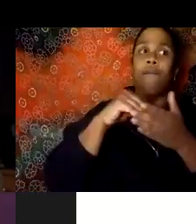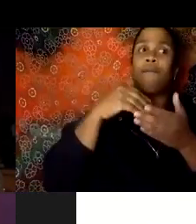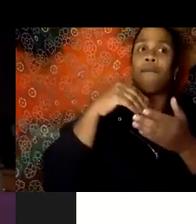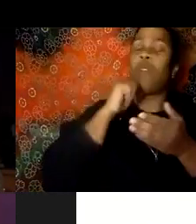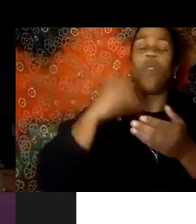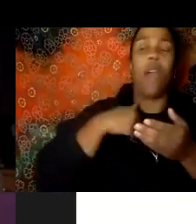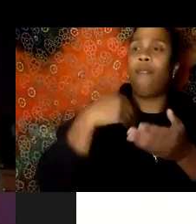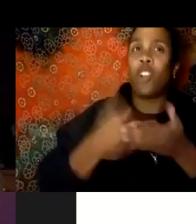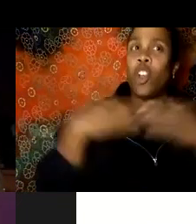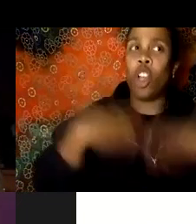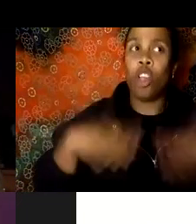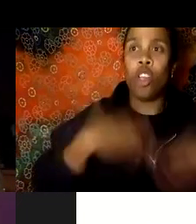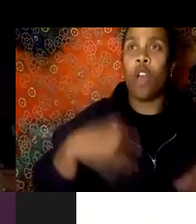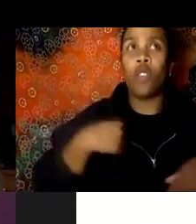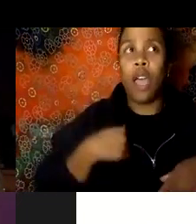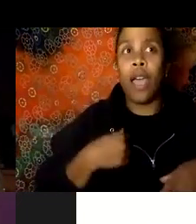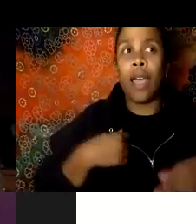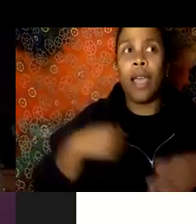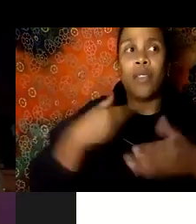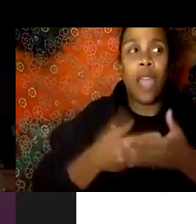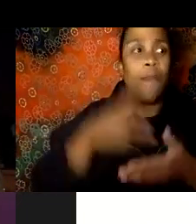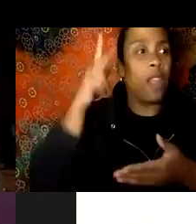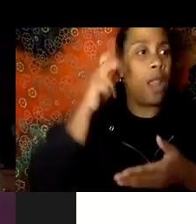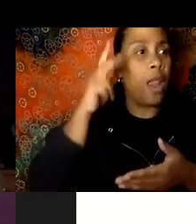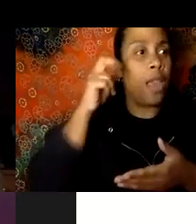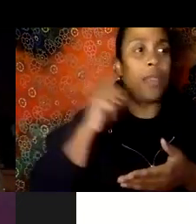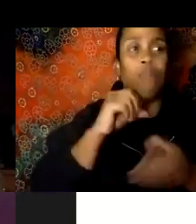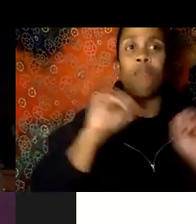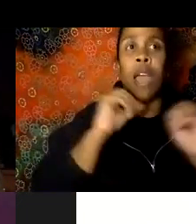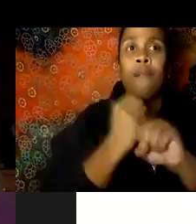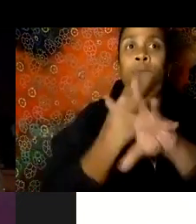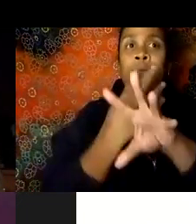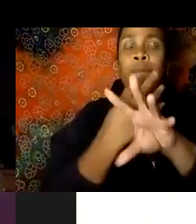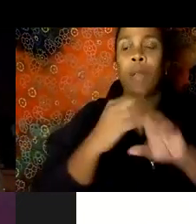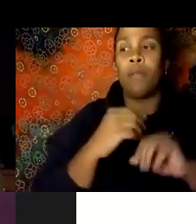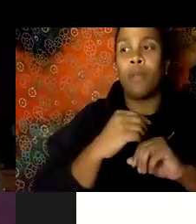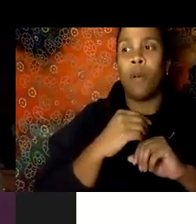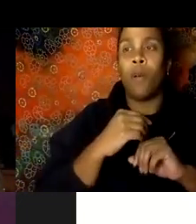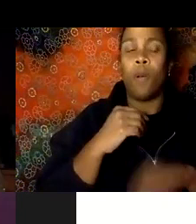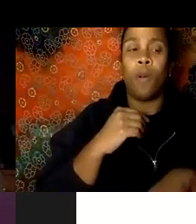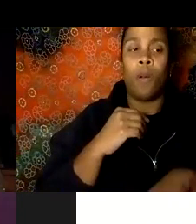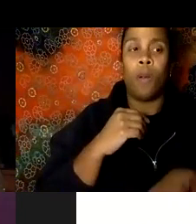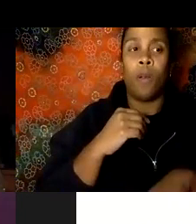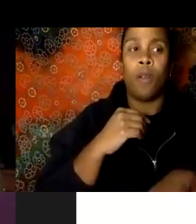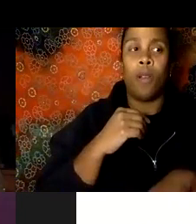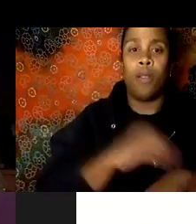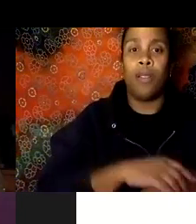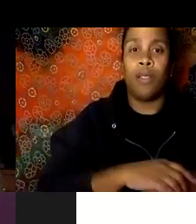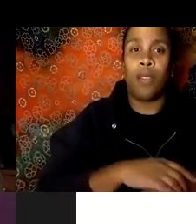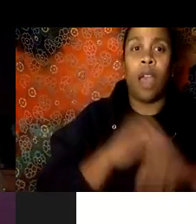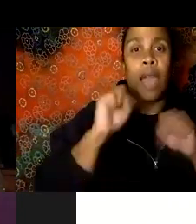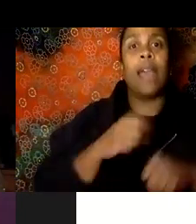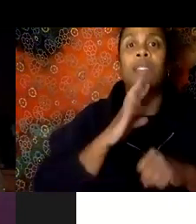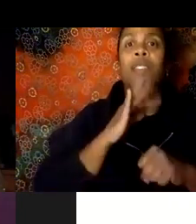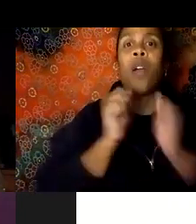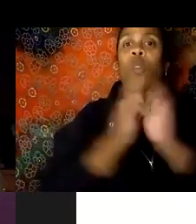just came to listen tonight, but I'll be glad to put my 2 cents, as long as you don't want me to go live. No, that's great. You don't have to